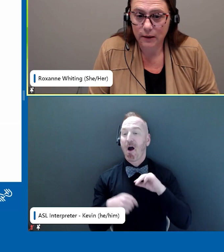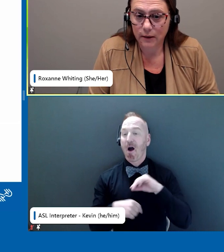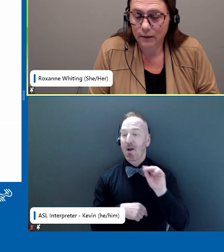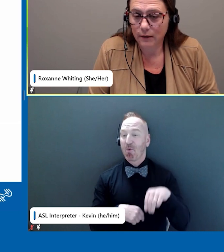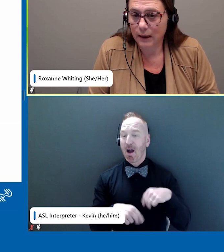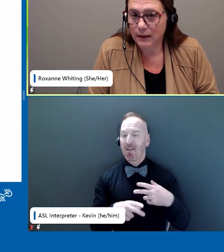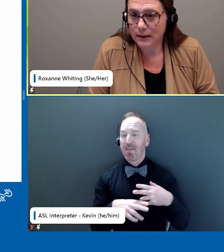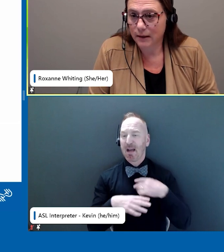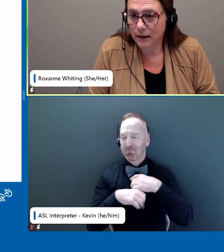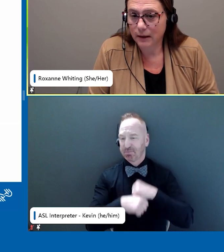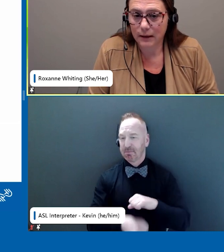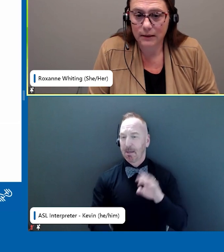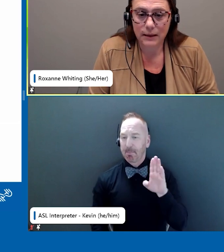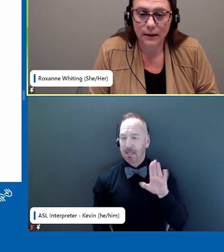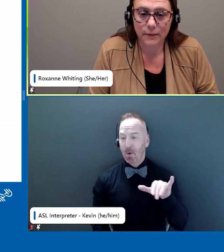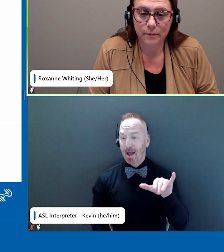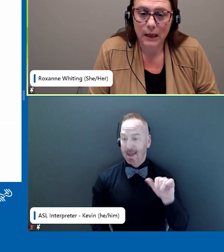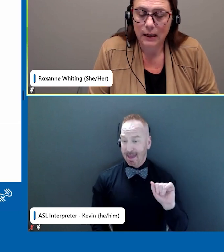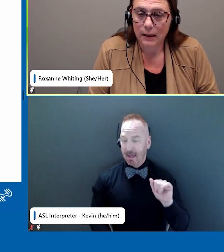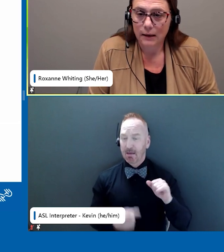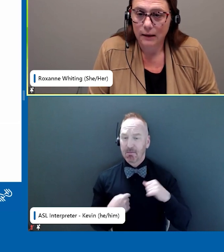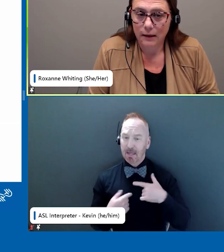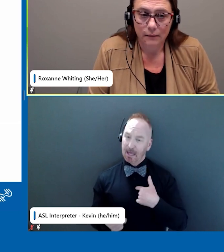do here at Asign, and